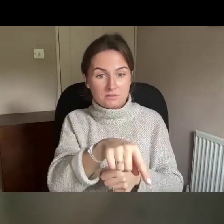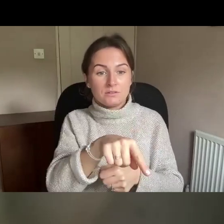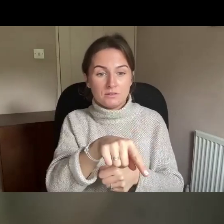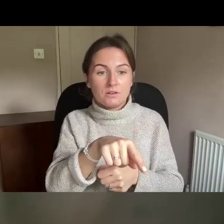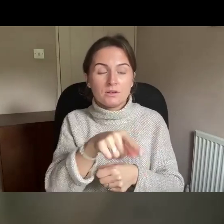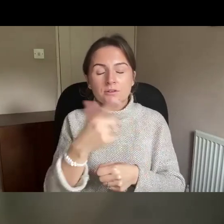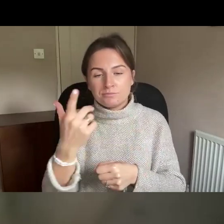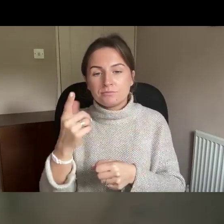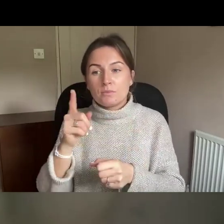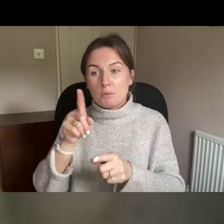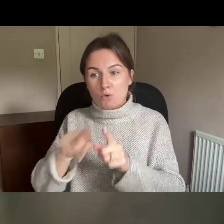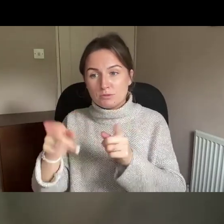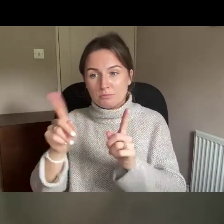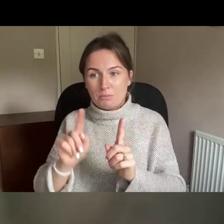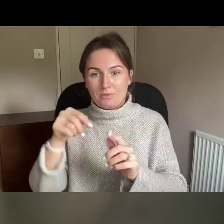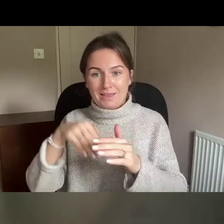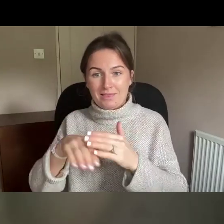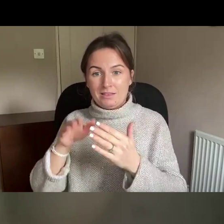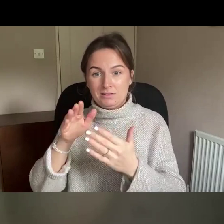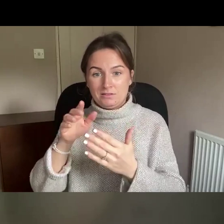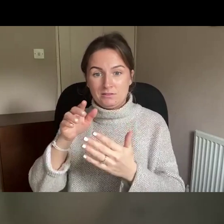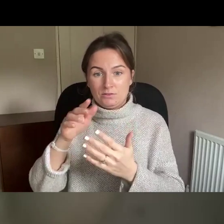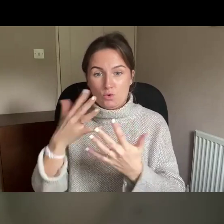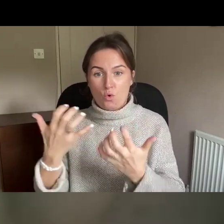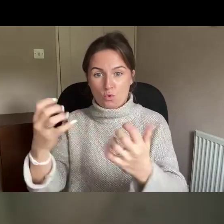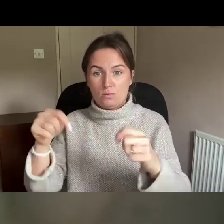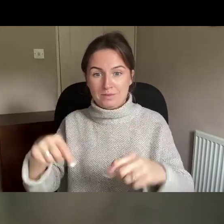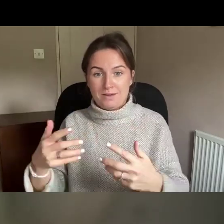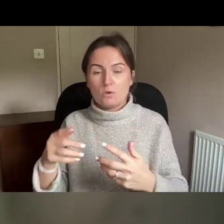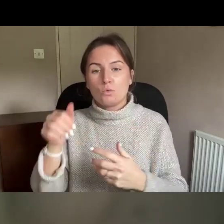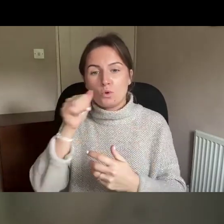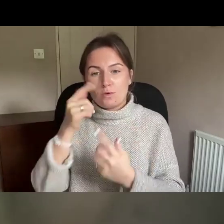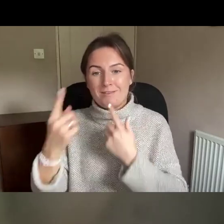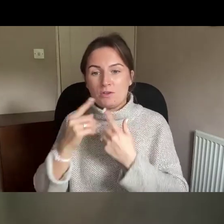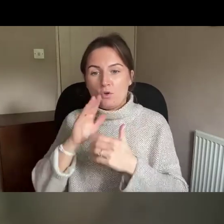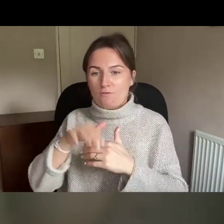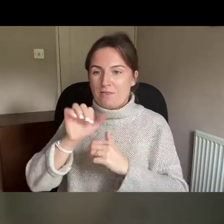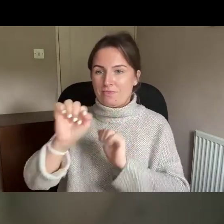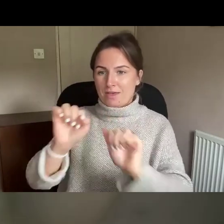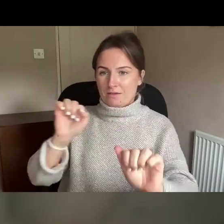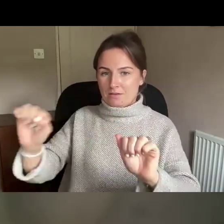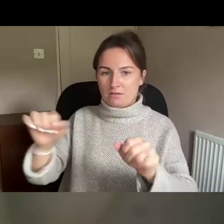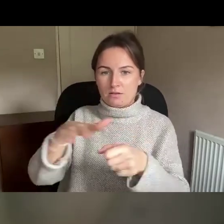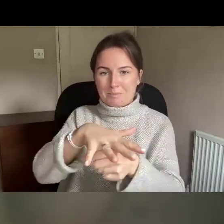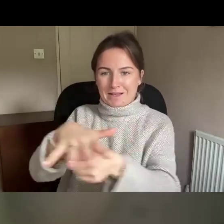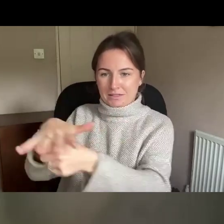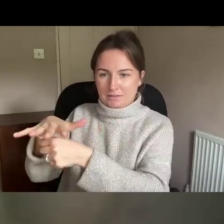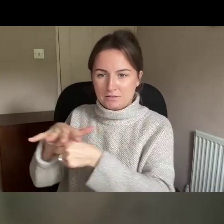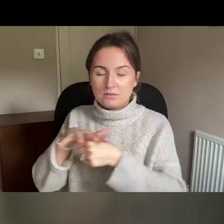the people on this call will very much know the information around their places in which they work. So this was about how do